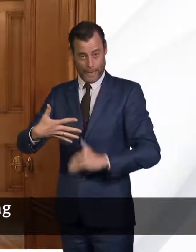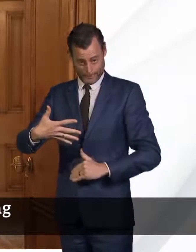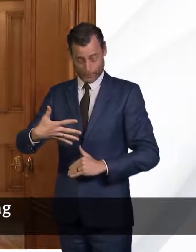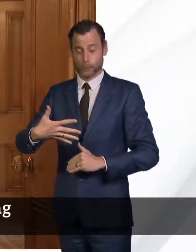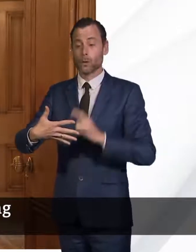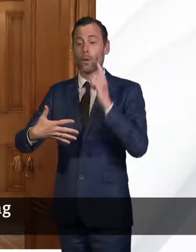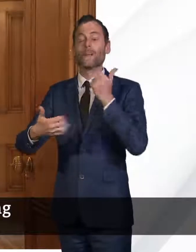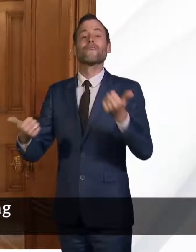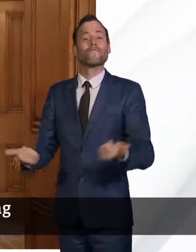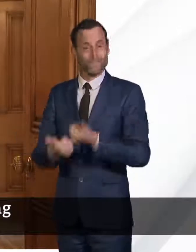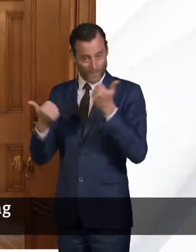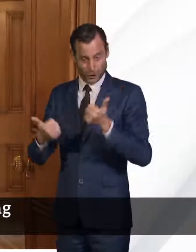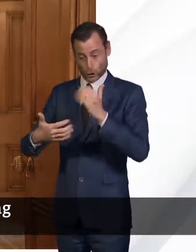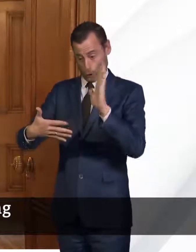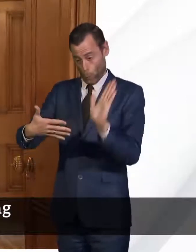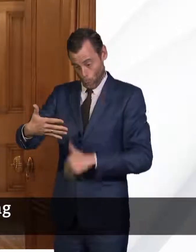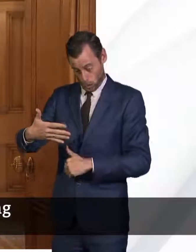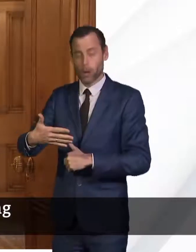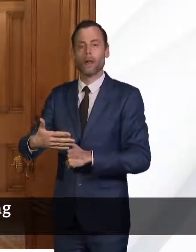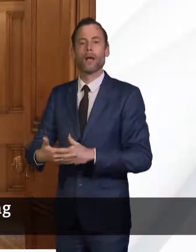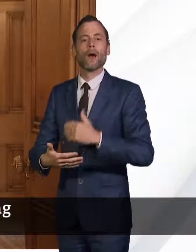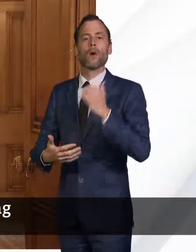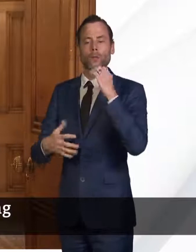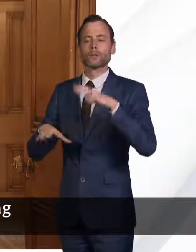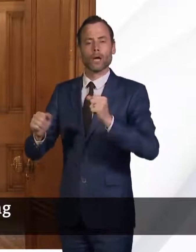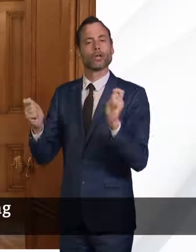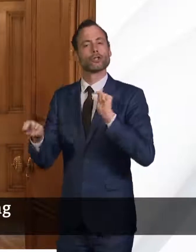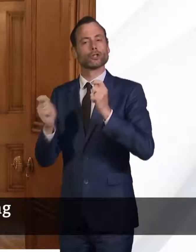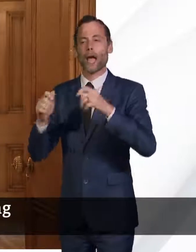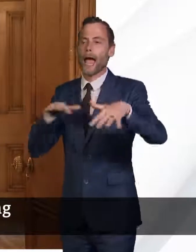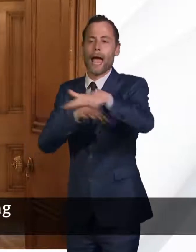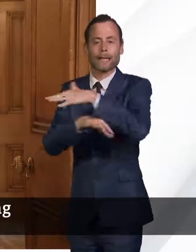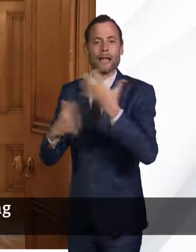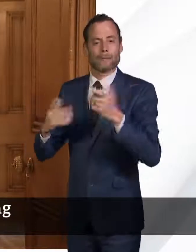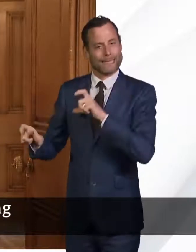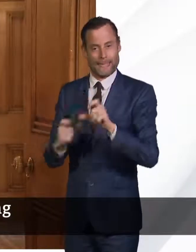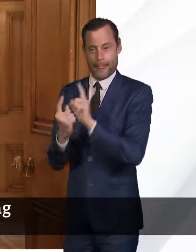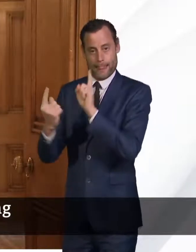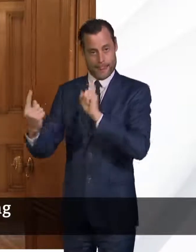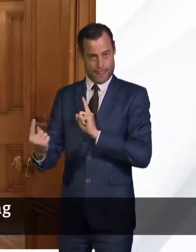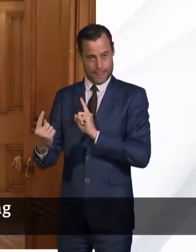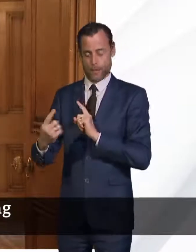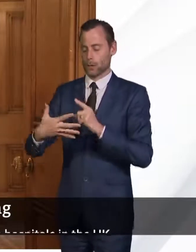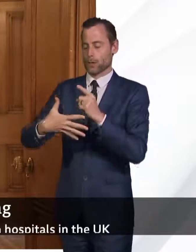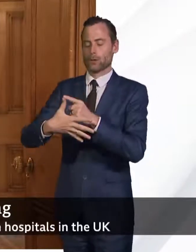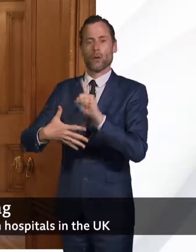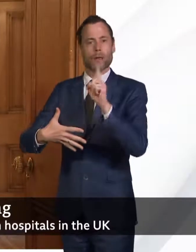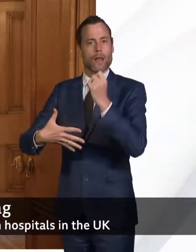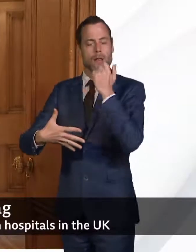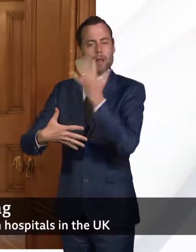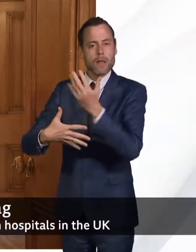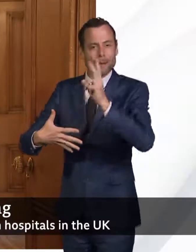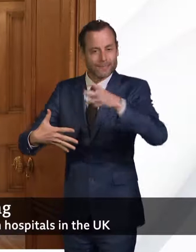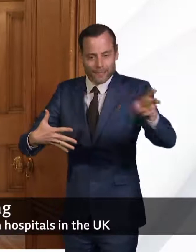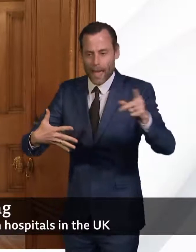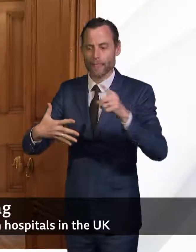protected, infection rates falling, the number of deaths falling substantially, the operational challenges around testing